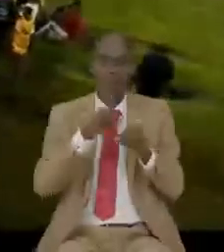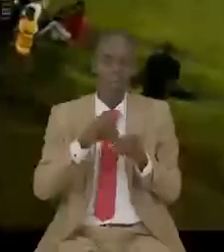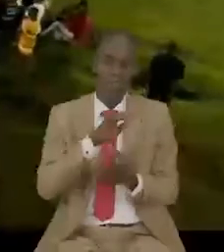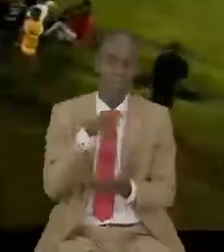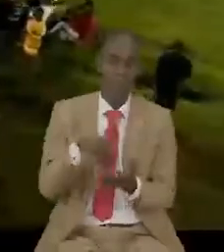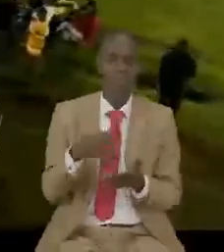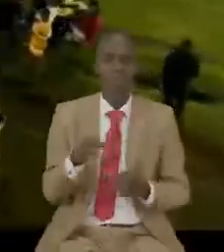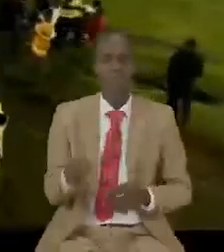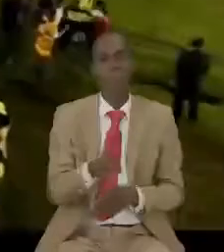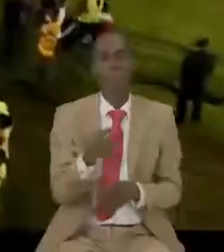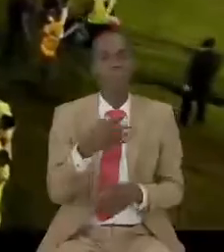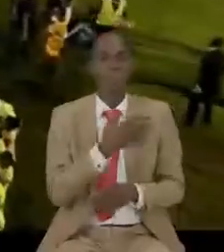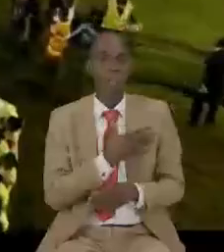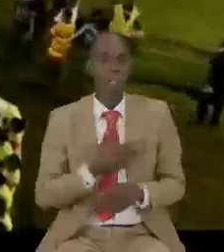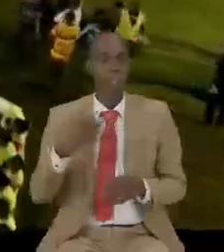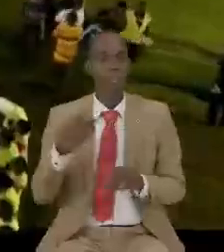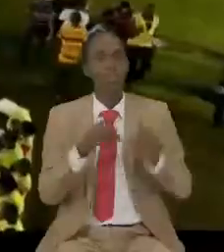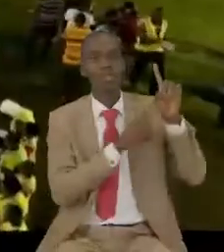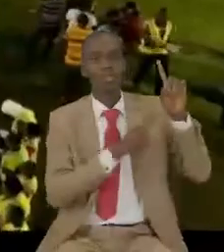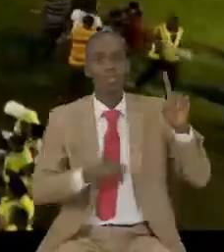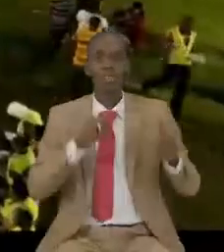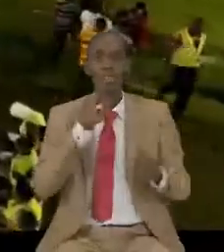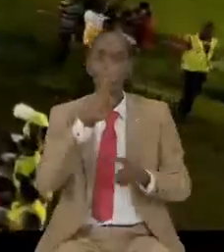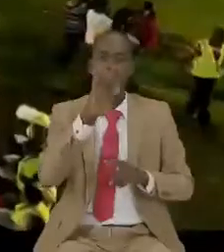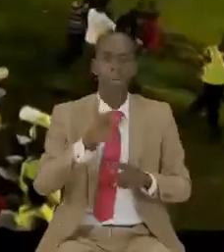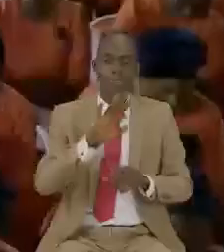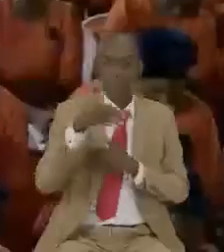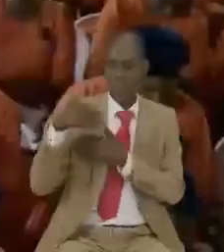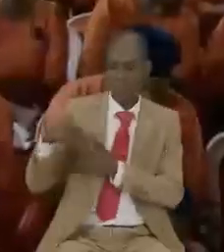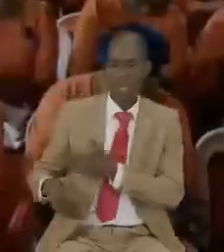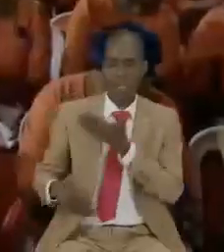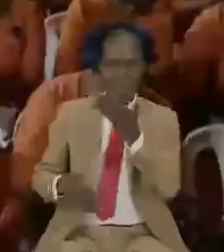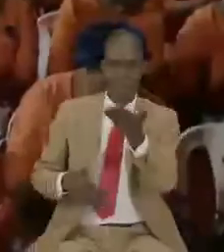them. And the Lord is by your side there.